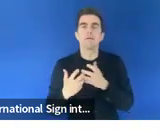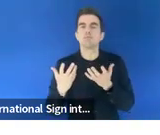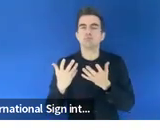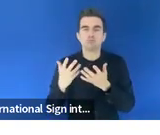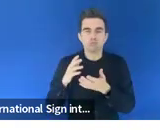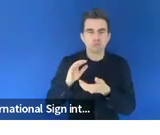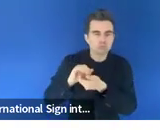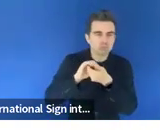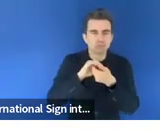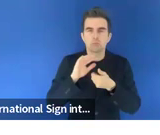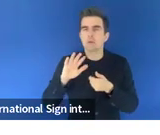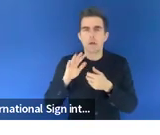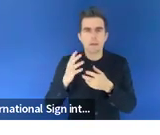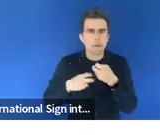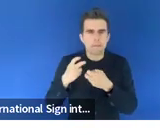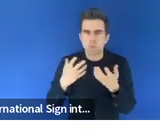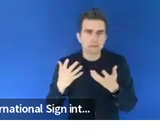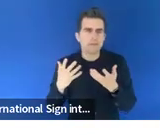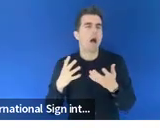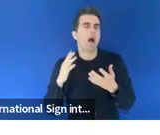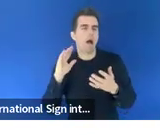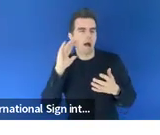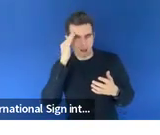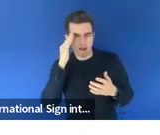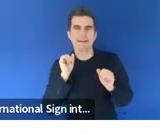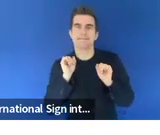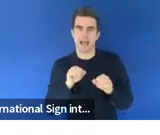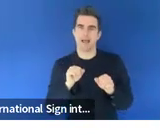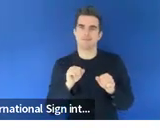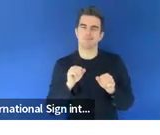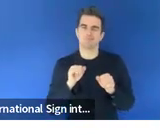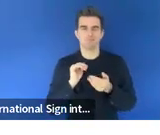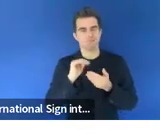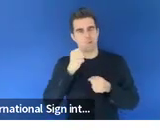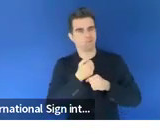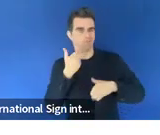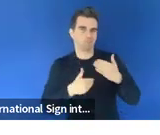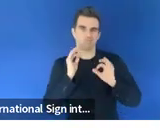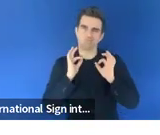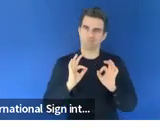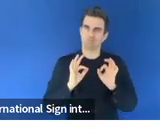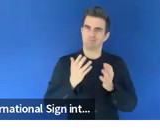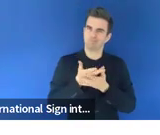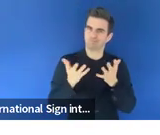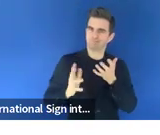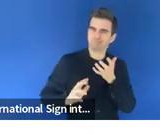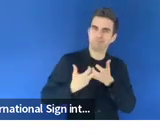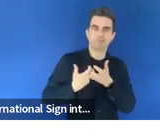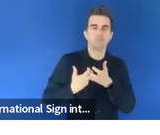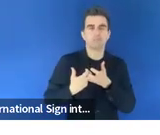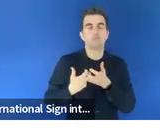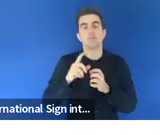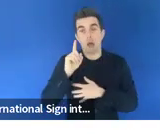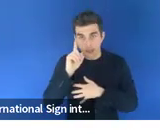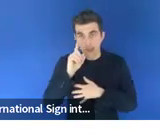asking for. So if they're asking for you to do X, Y, and Z, you better be prepared to do X, Y, and Z, unless they're asking for everything. If they're